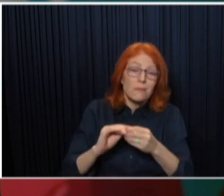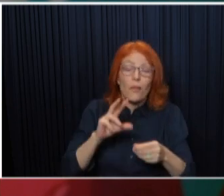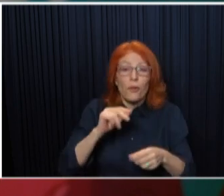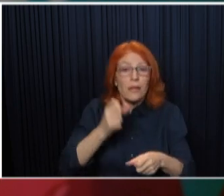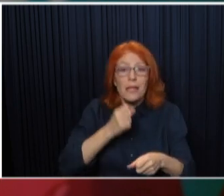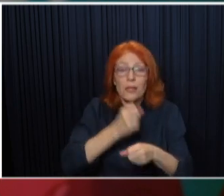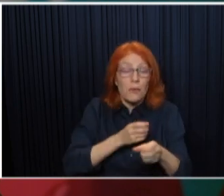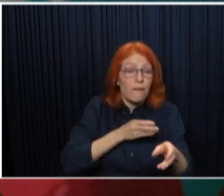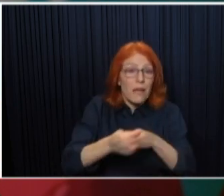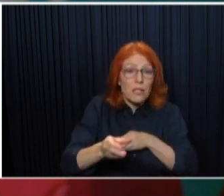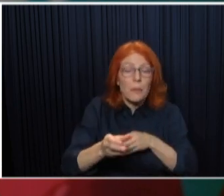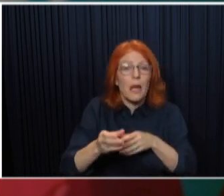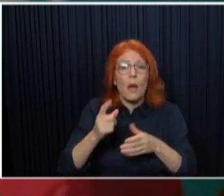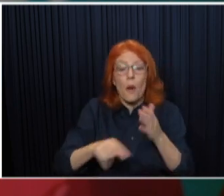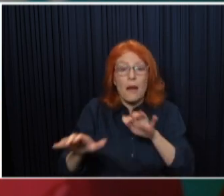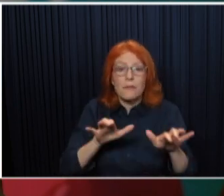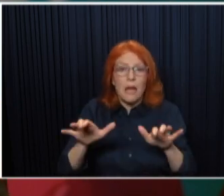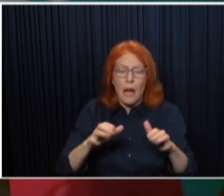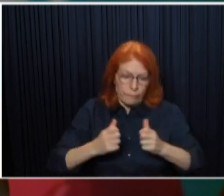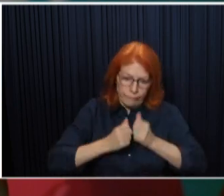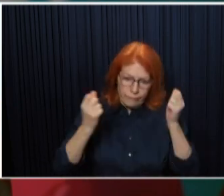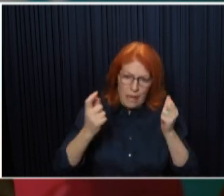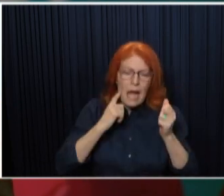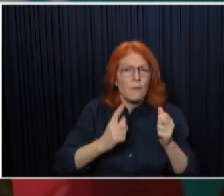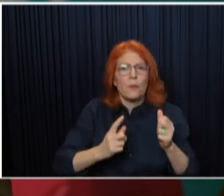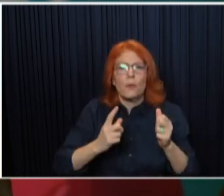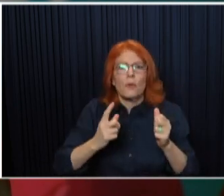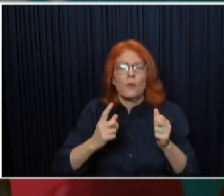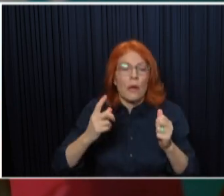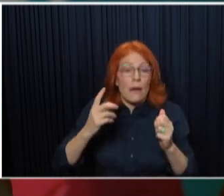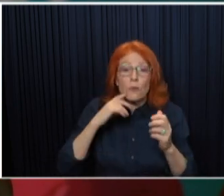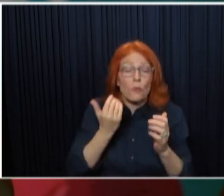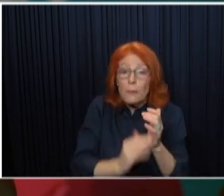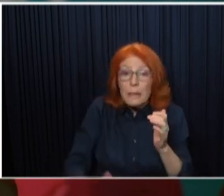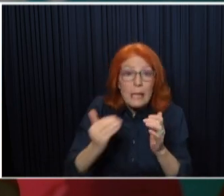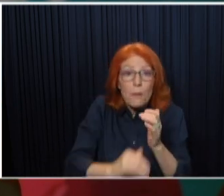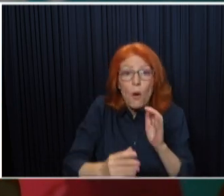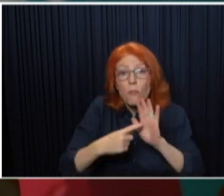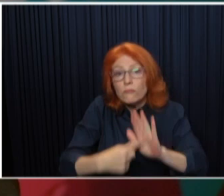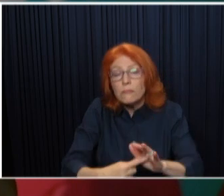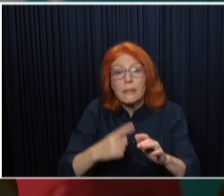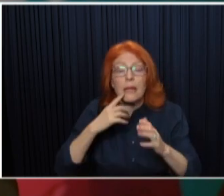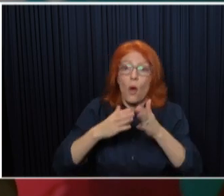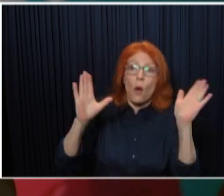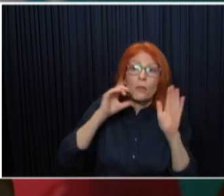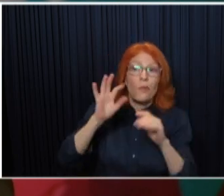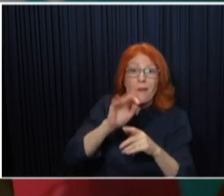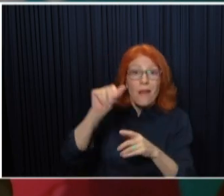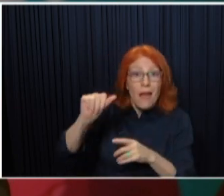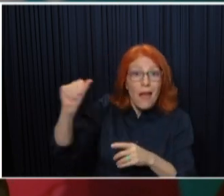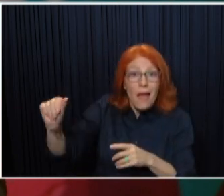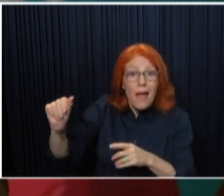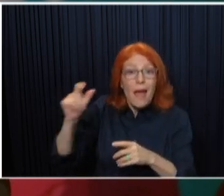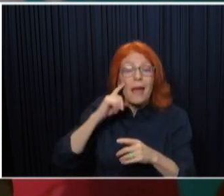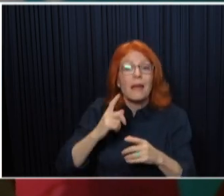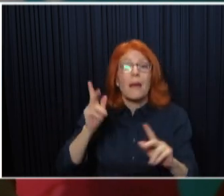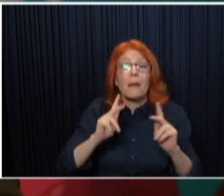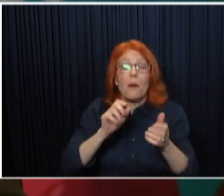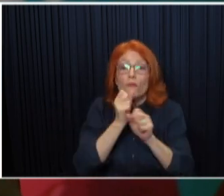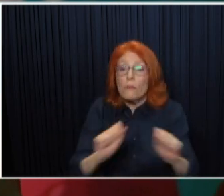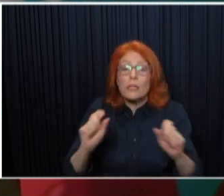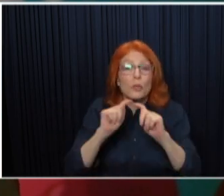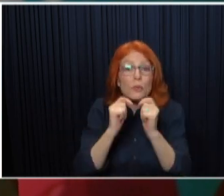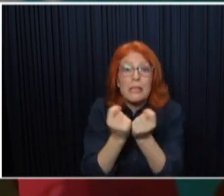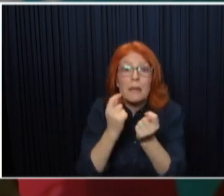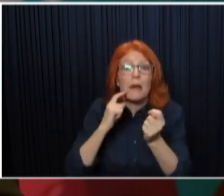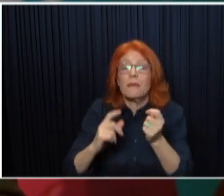professionally has been, I have to make those repeatable and open to the FAA. I have to get people out alive on rescue teams. I can